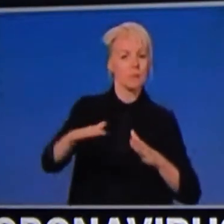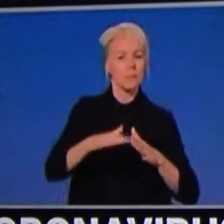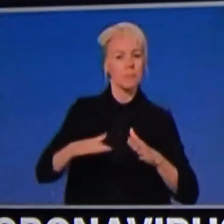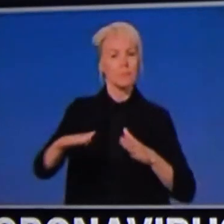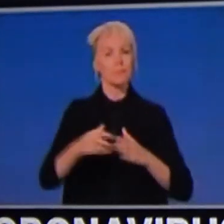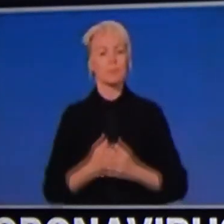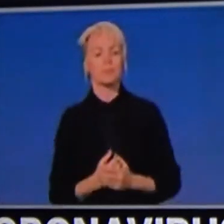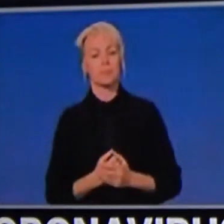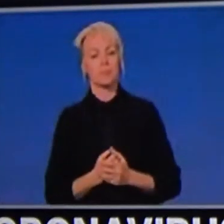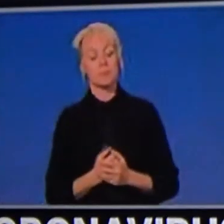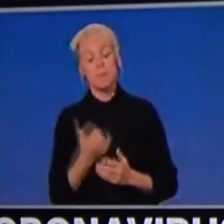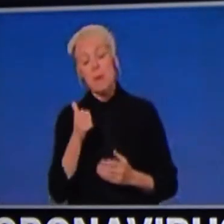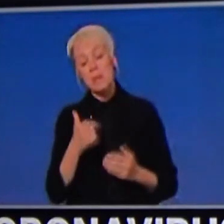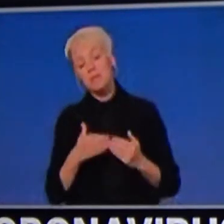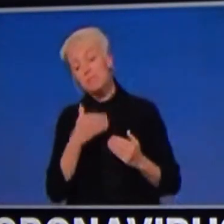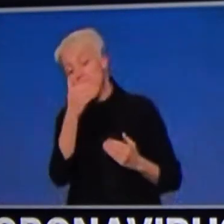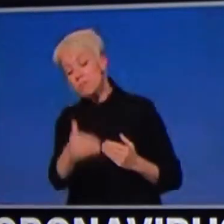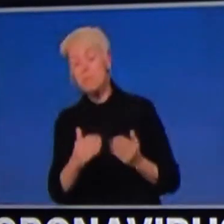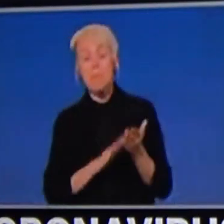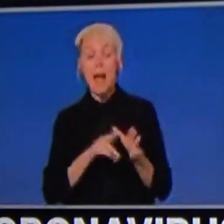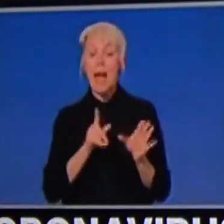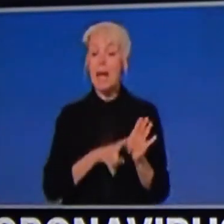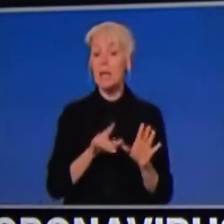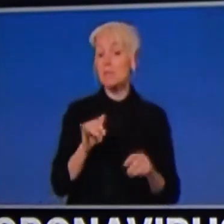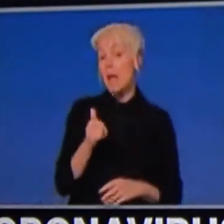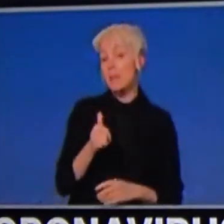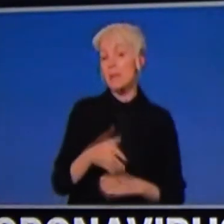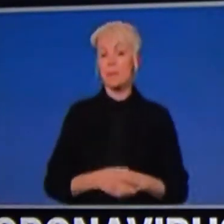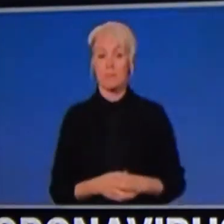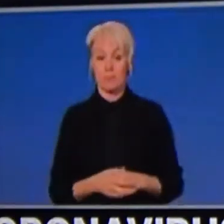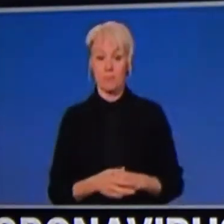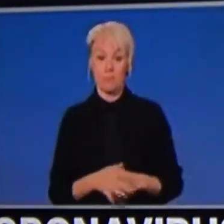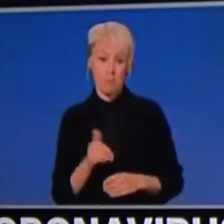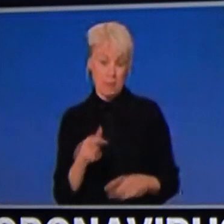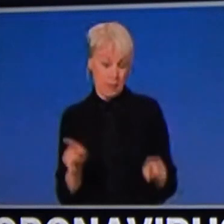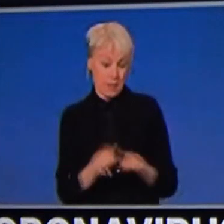front in May sometime, about the same time that we'd be, seeing the Parliament coming